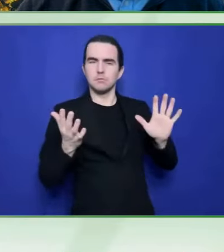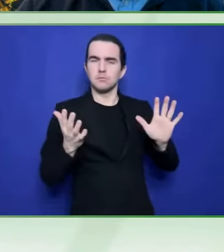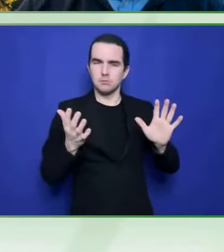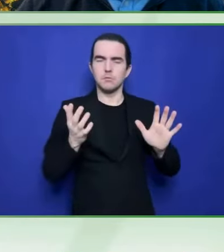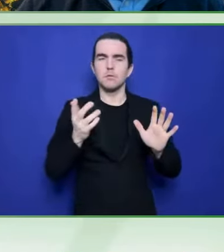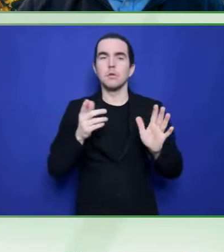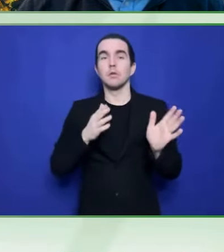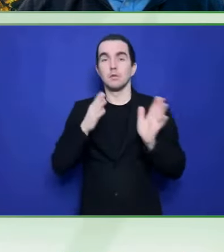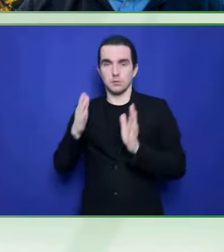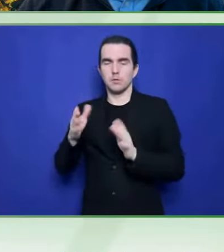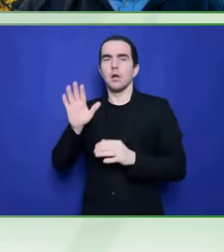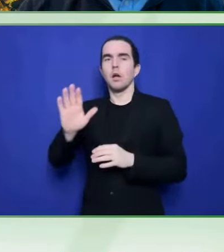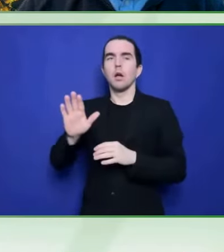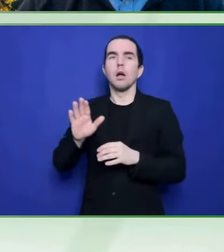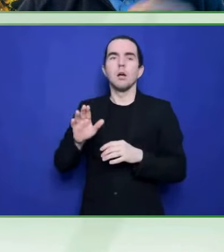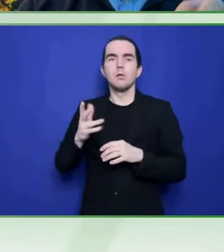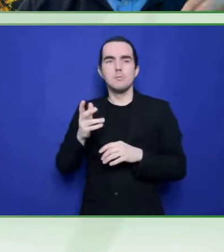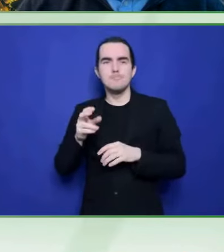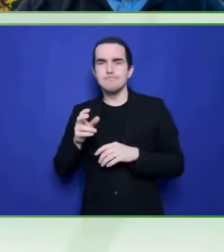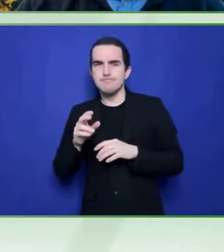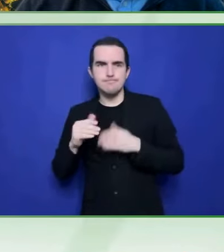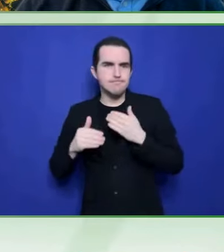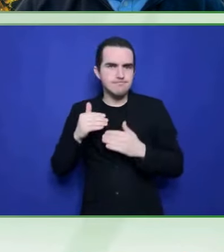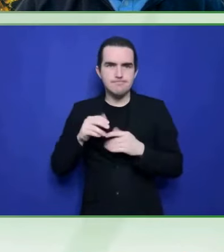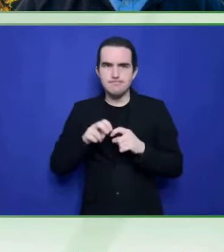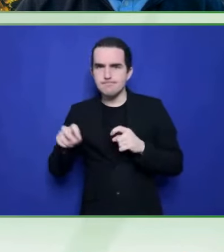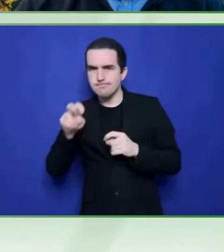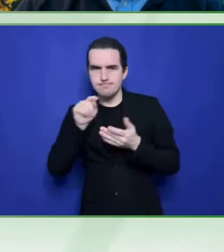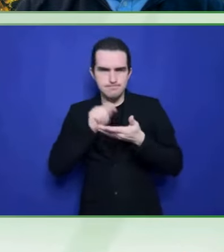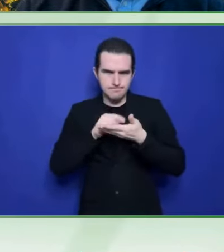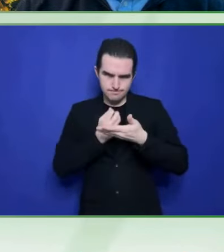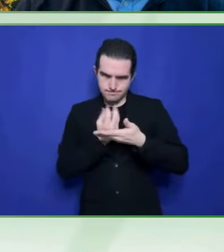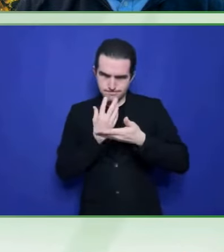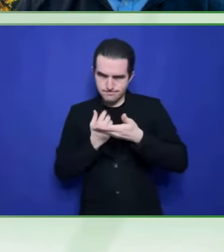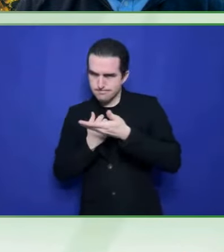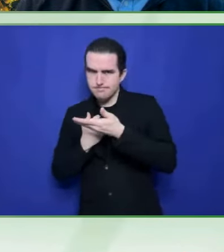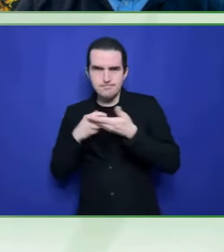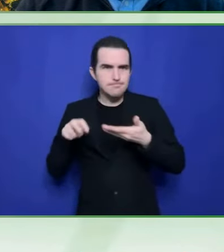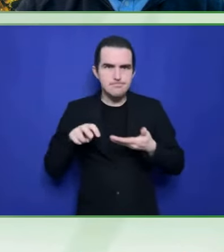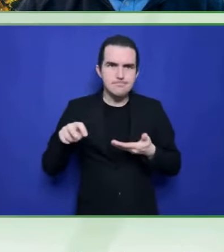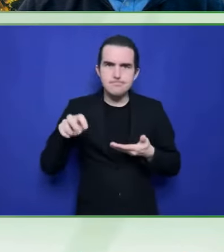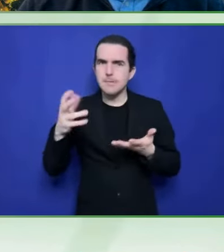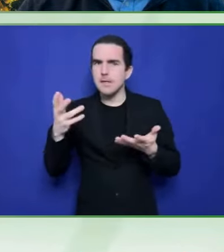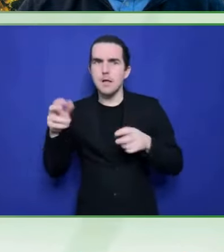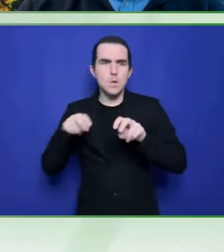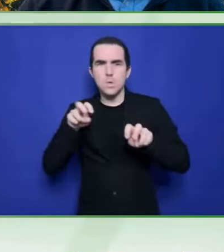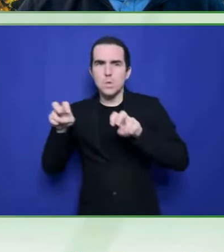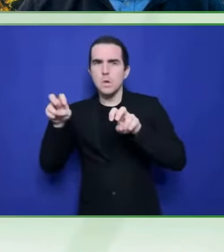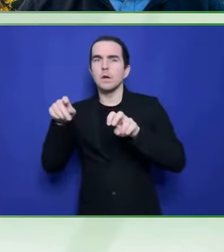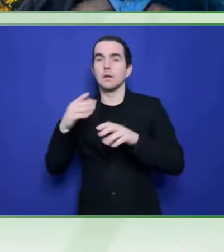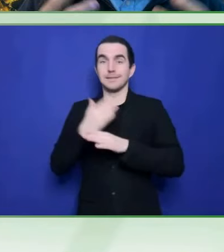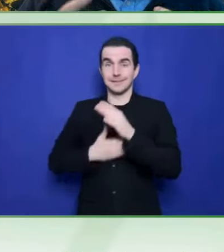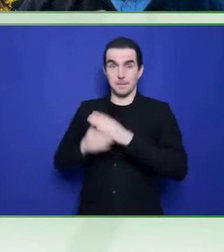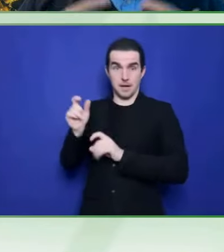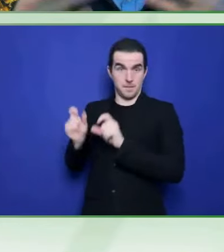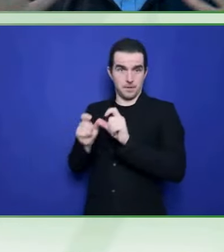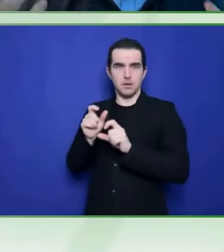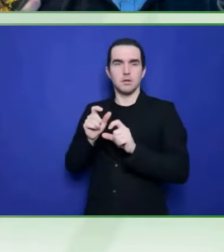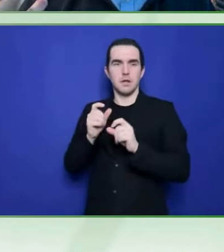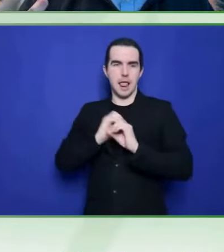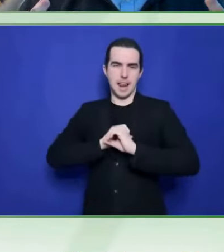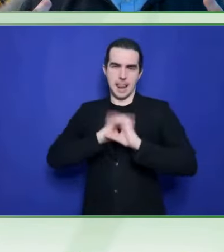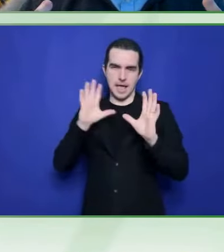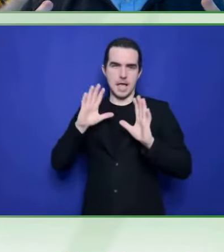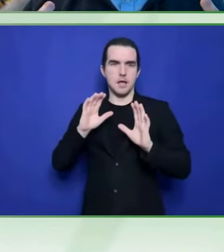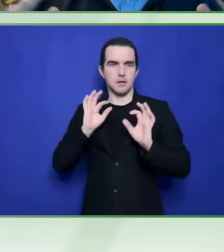personalized travel time between nodes. So rather than routing on a walker's